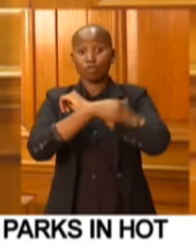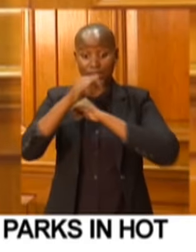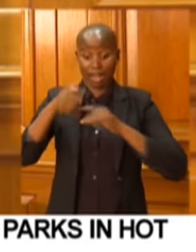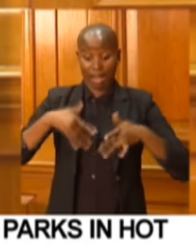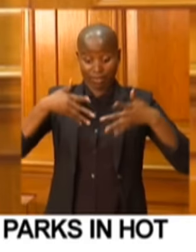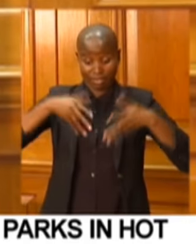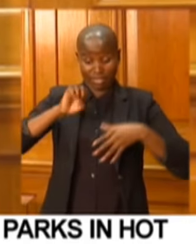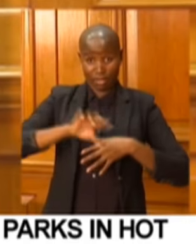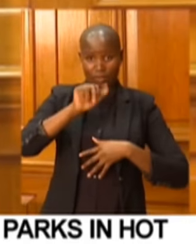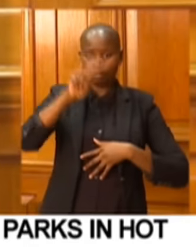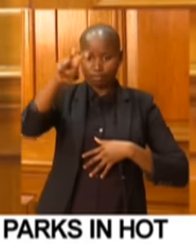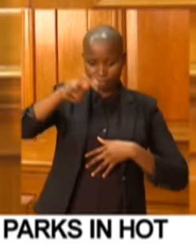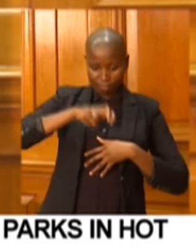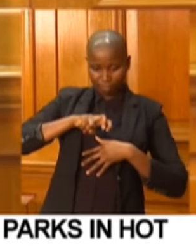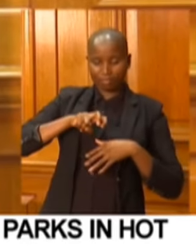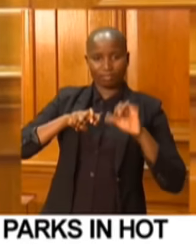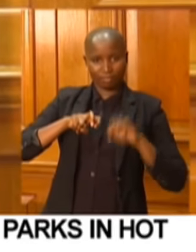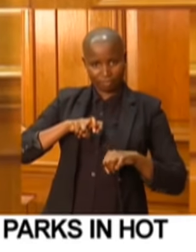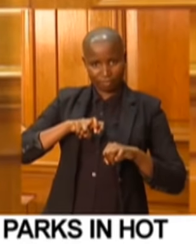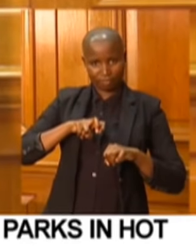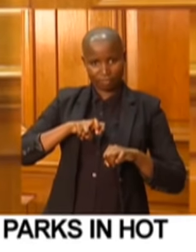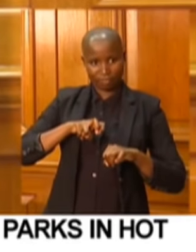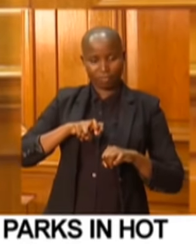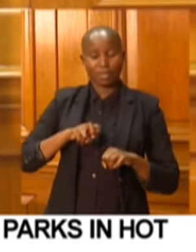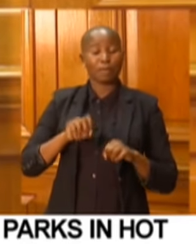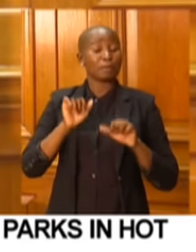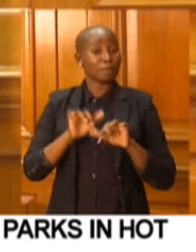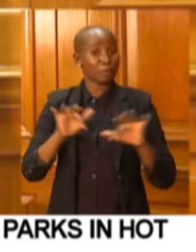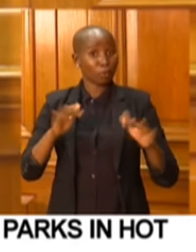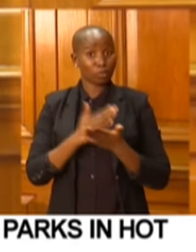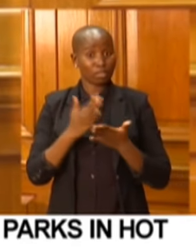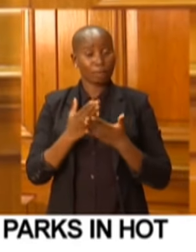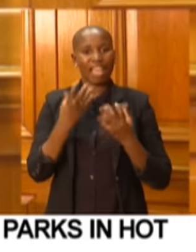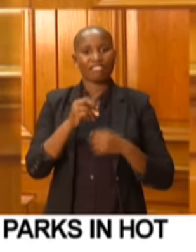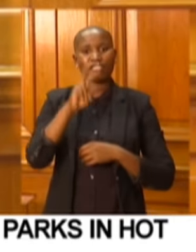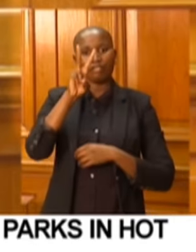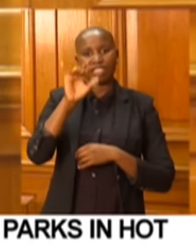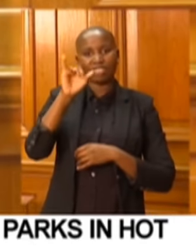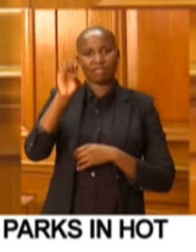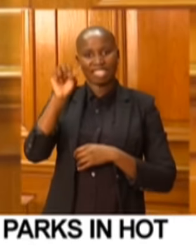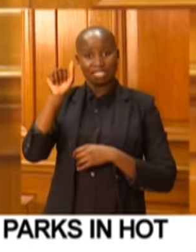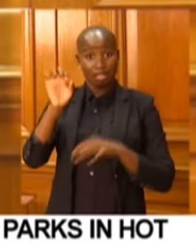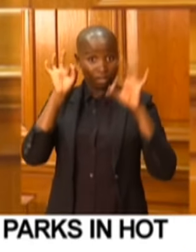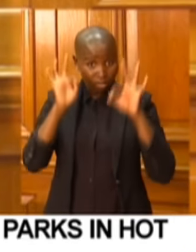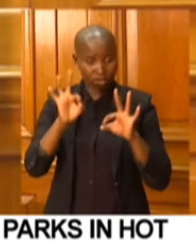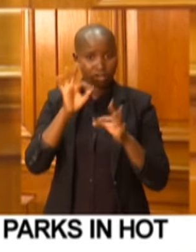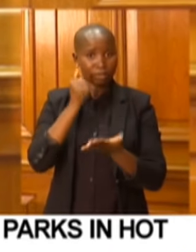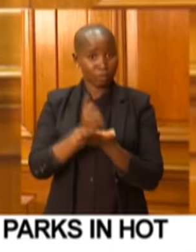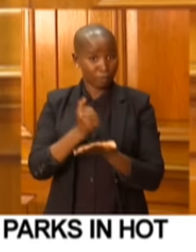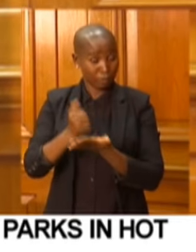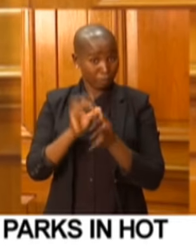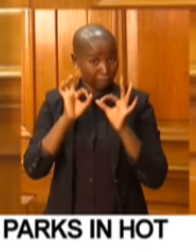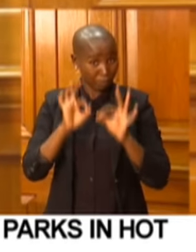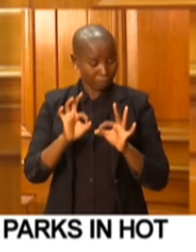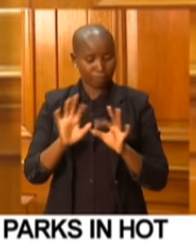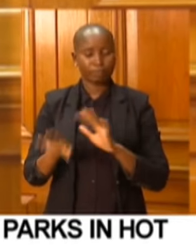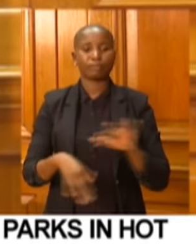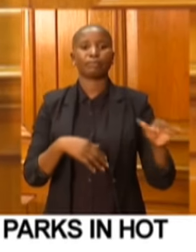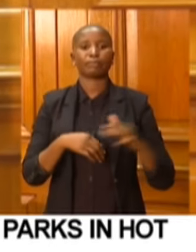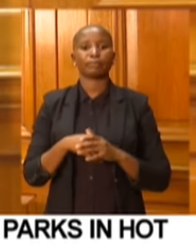or permanent residents or persons with other valid visas, diplomats, the departure